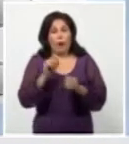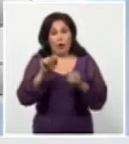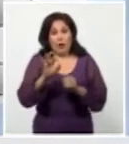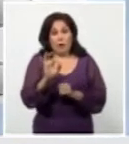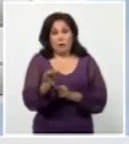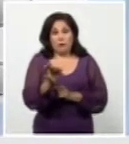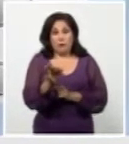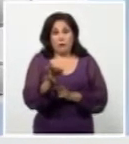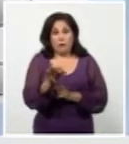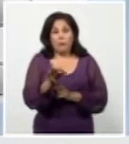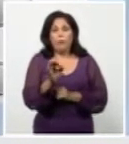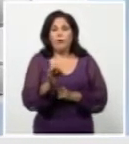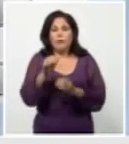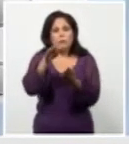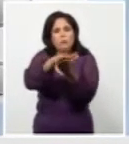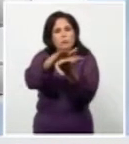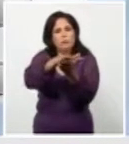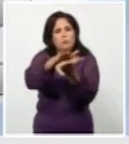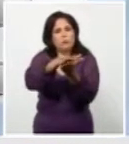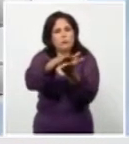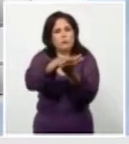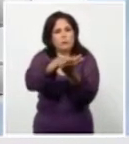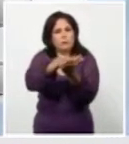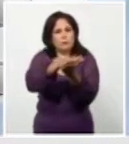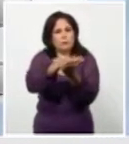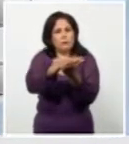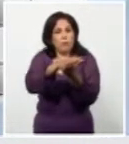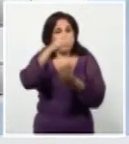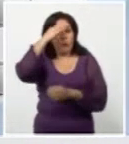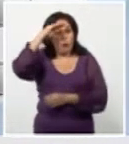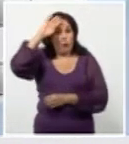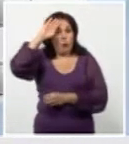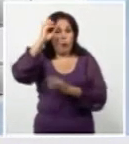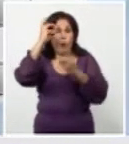Thus, Cuba has already studied